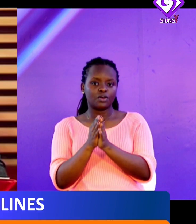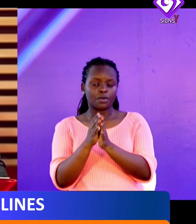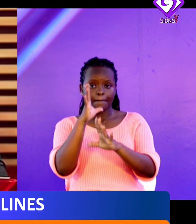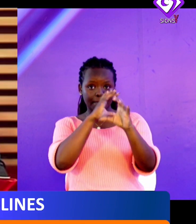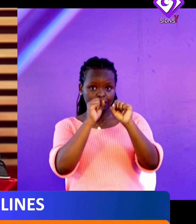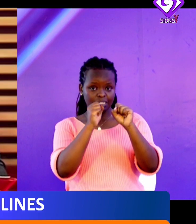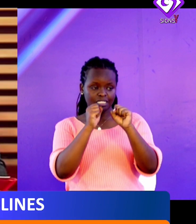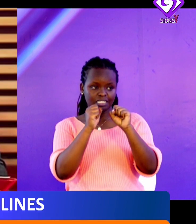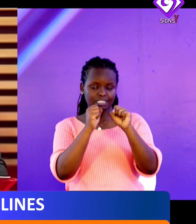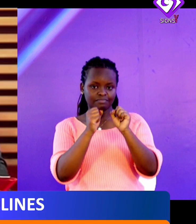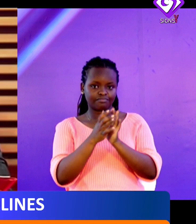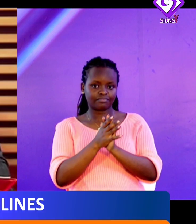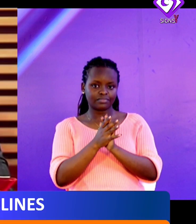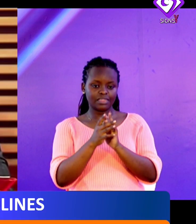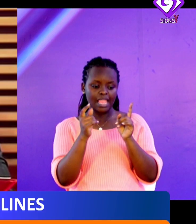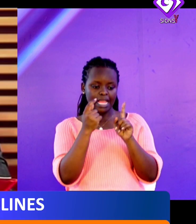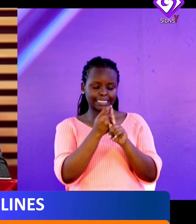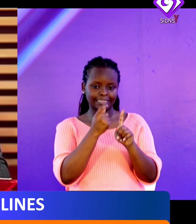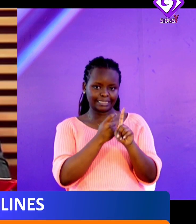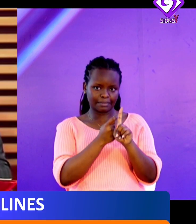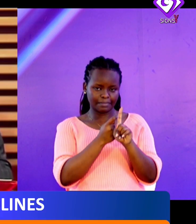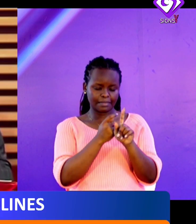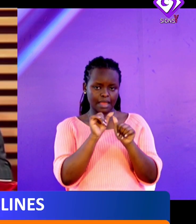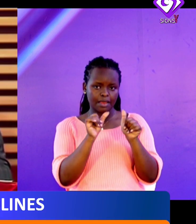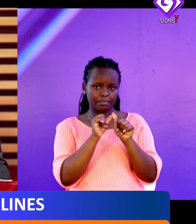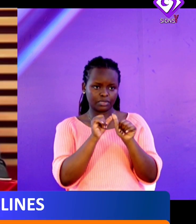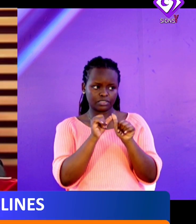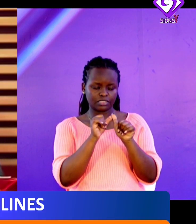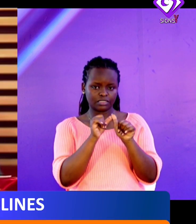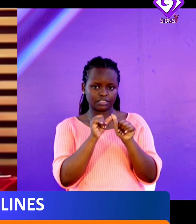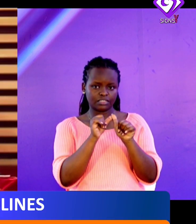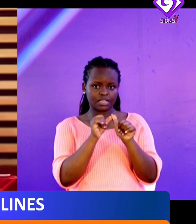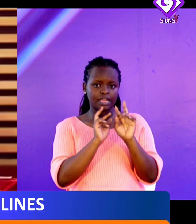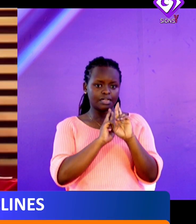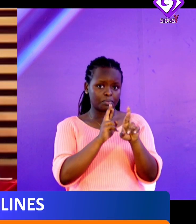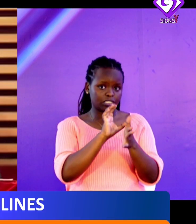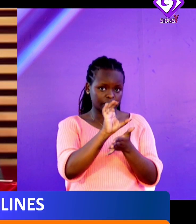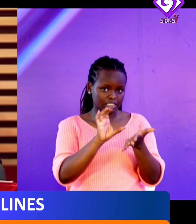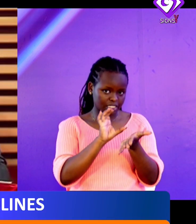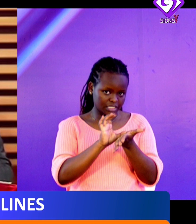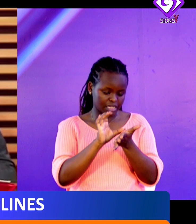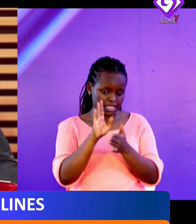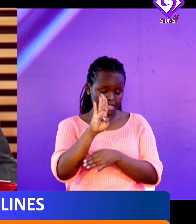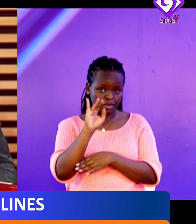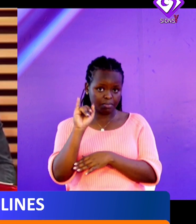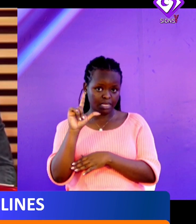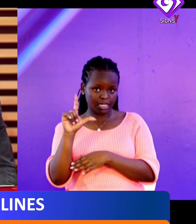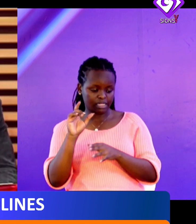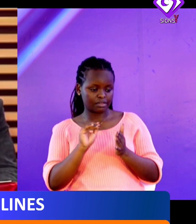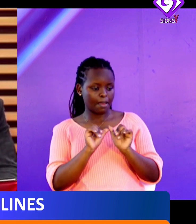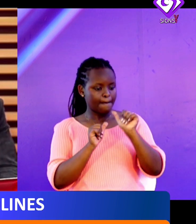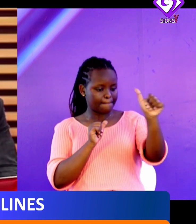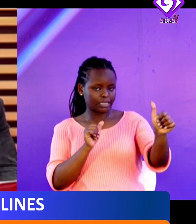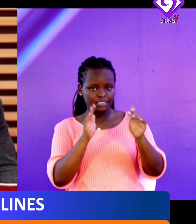the term of the office of the Director General of the Financial Reporting Center, the bill was passed by the